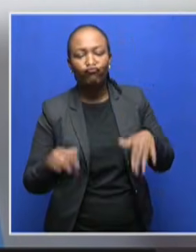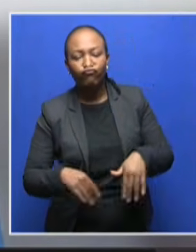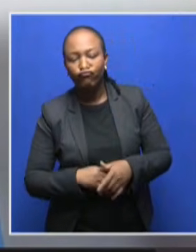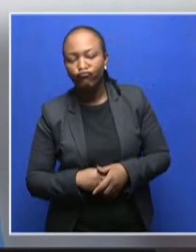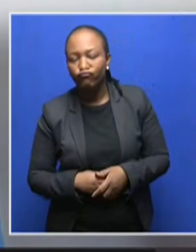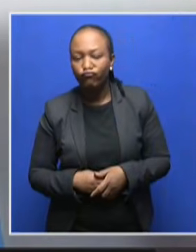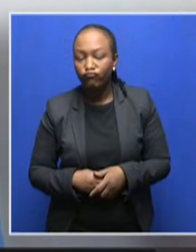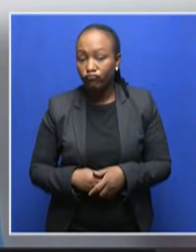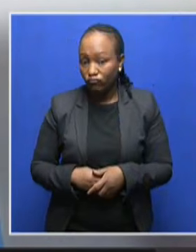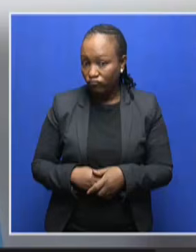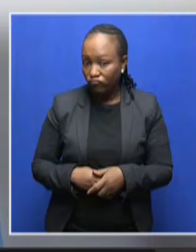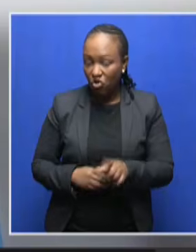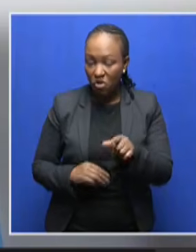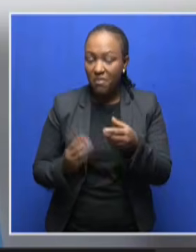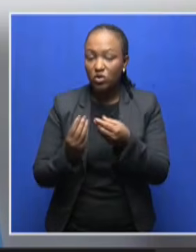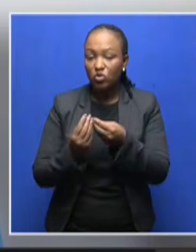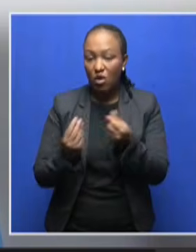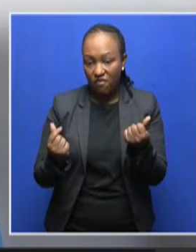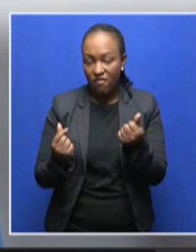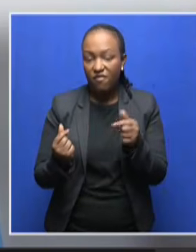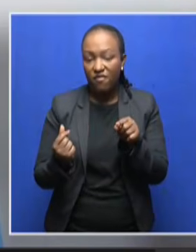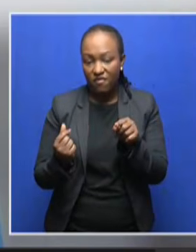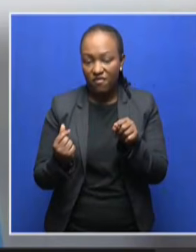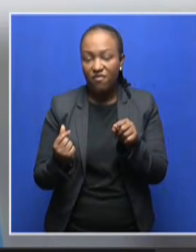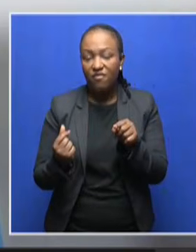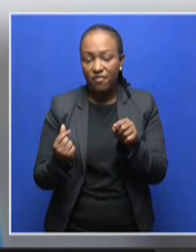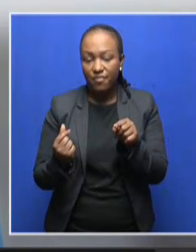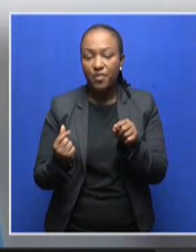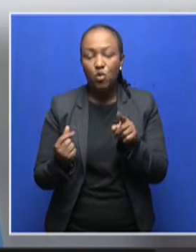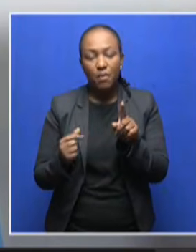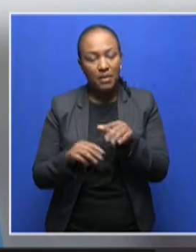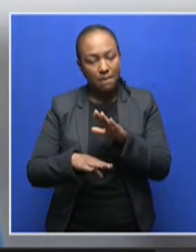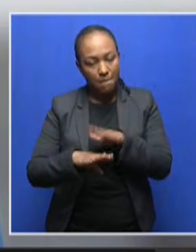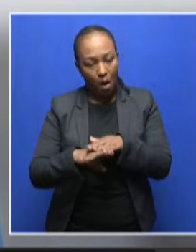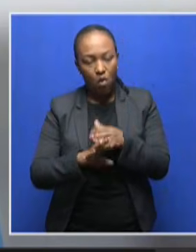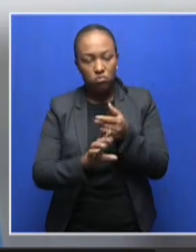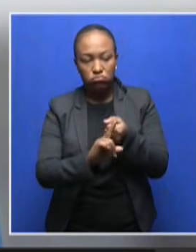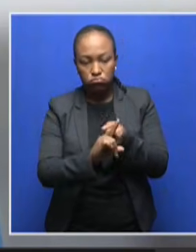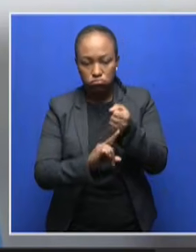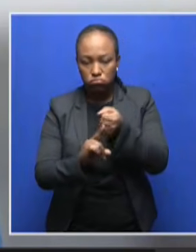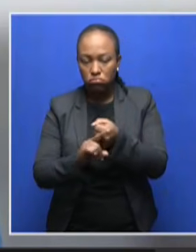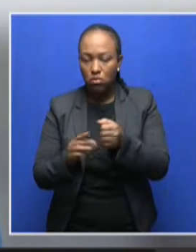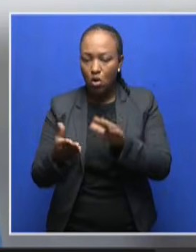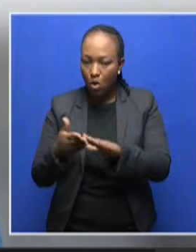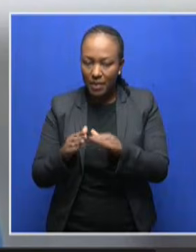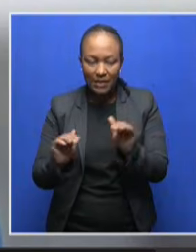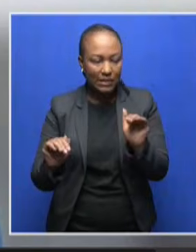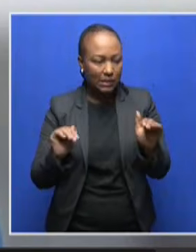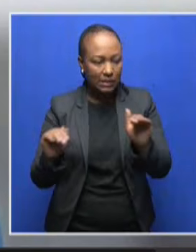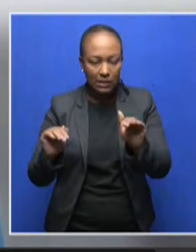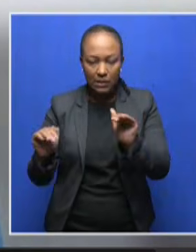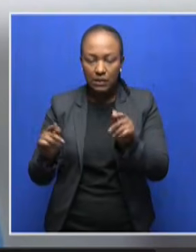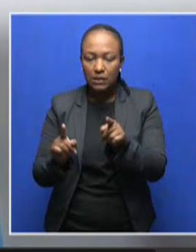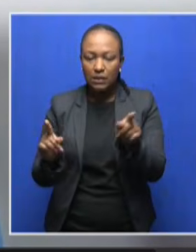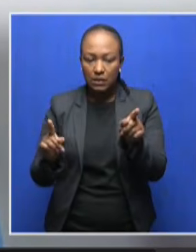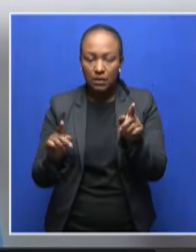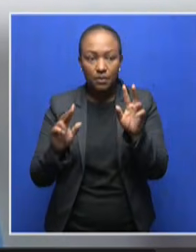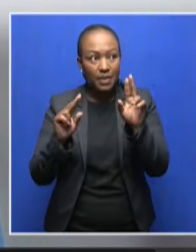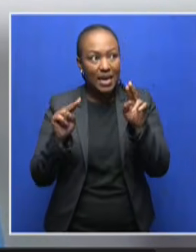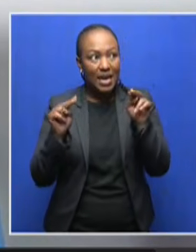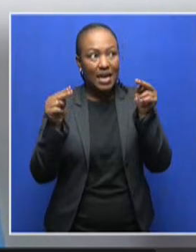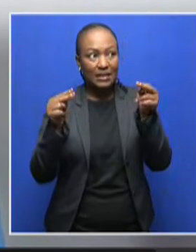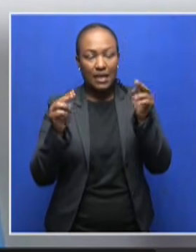address that, we really need to, again, have a strong advocacy in our communities. And that needs to start not from National Department